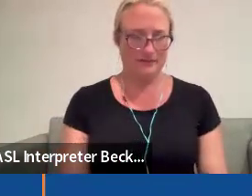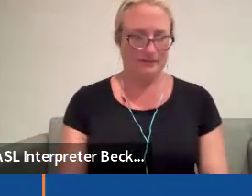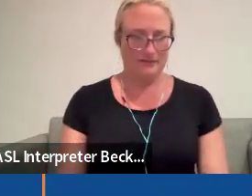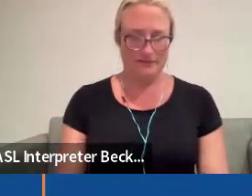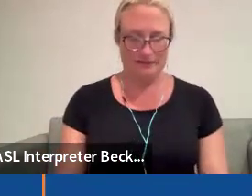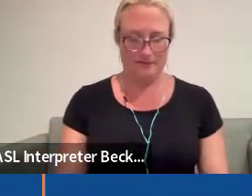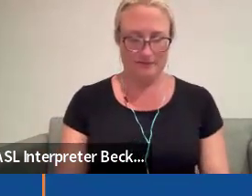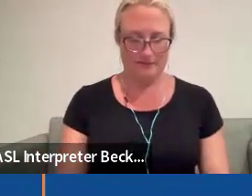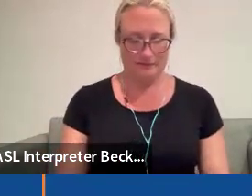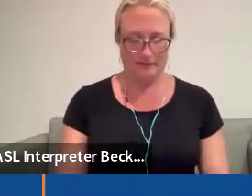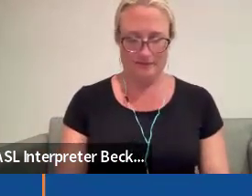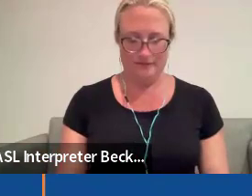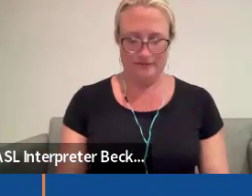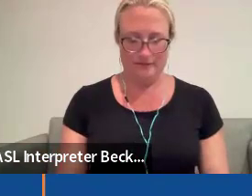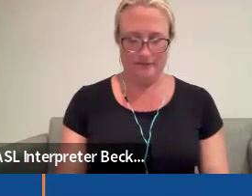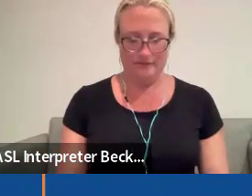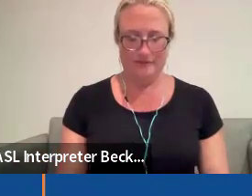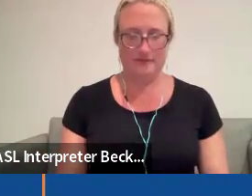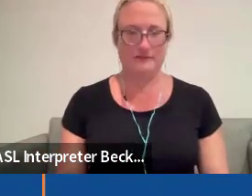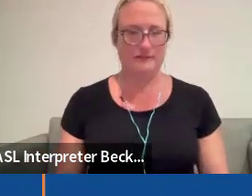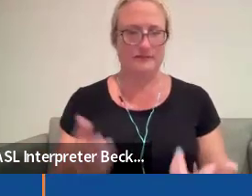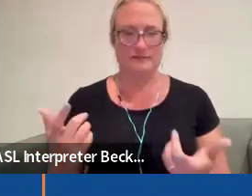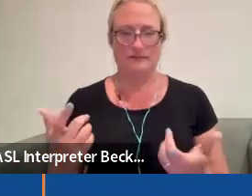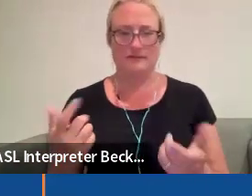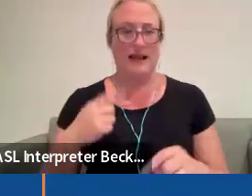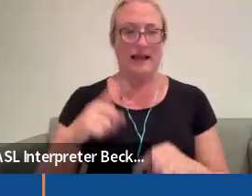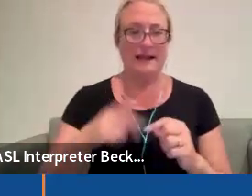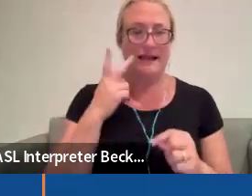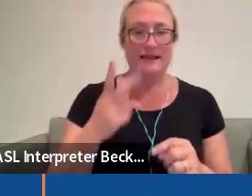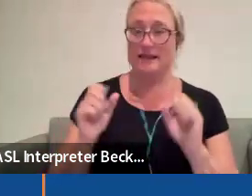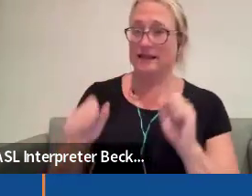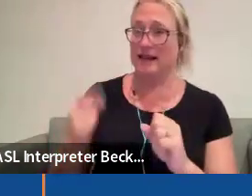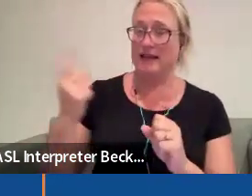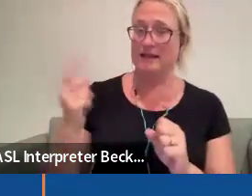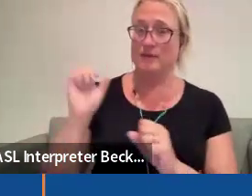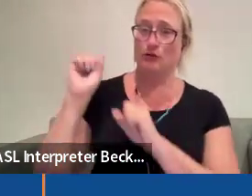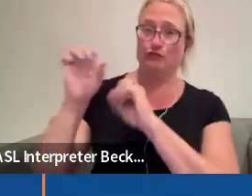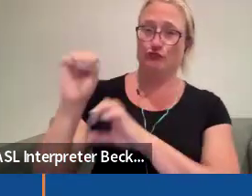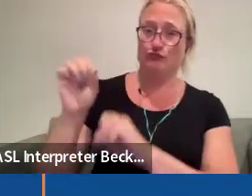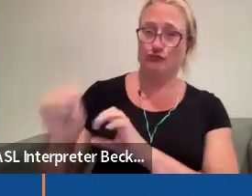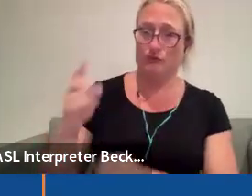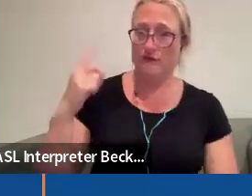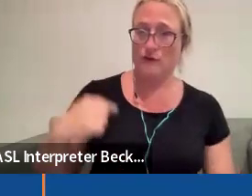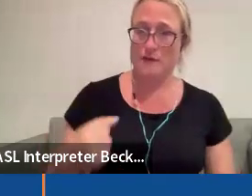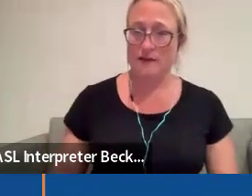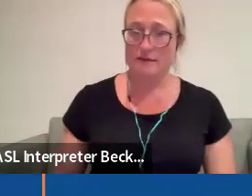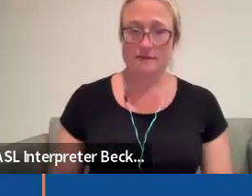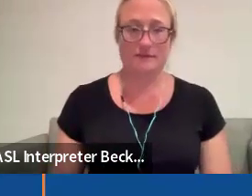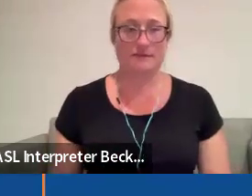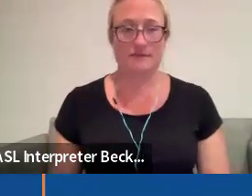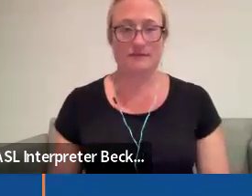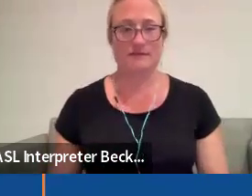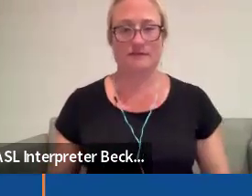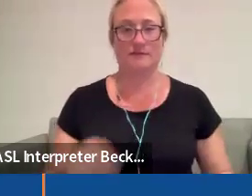If someone could read out some of the answers, because it seems I lost my Zoom thing. So there we go. Never mind. Walking, going